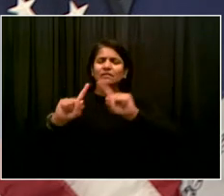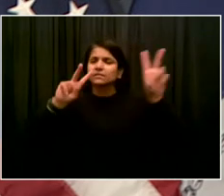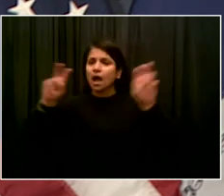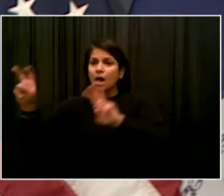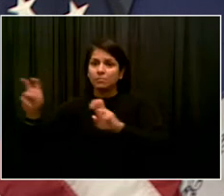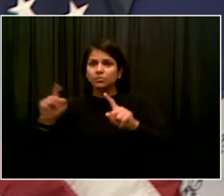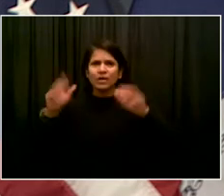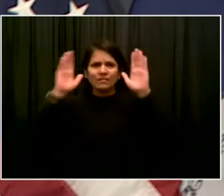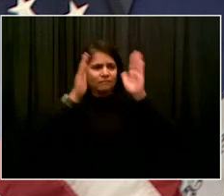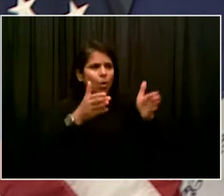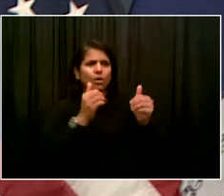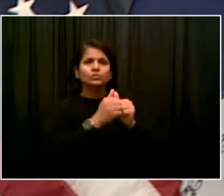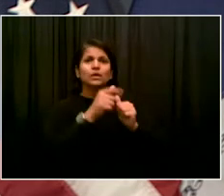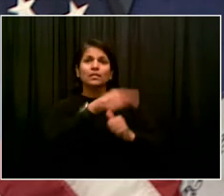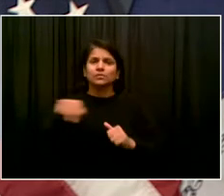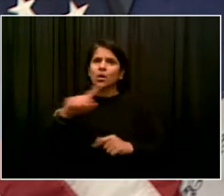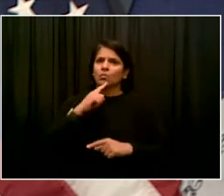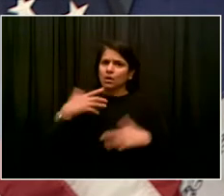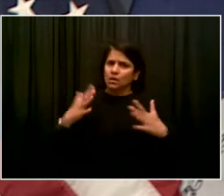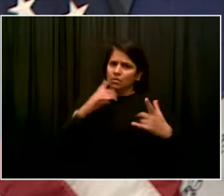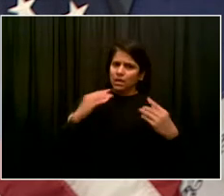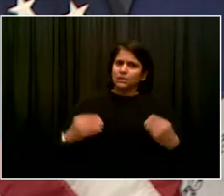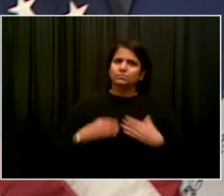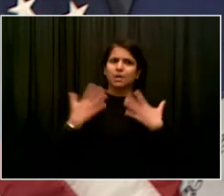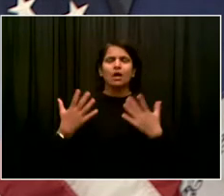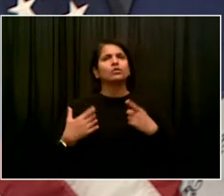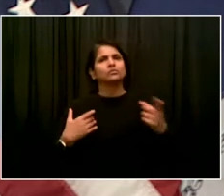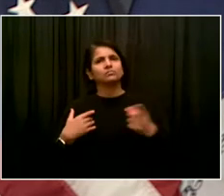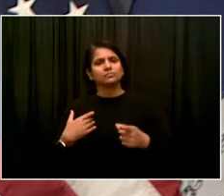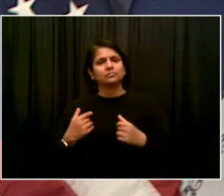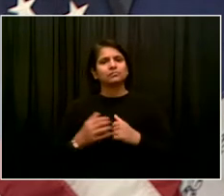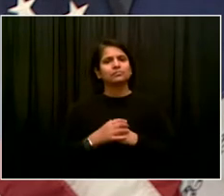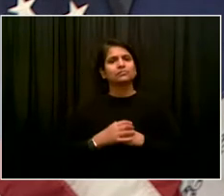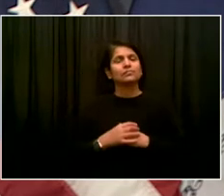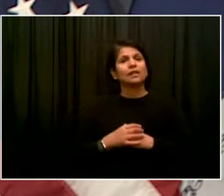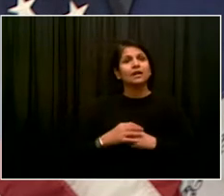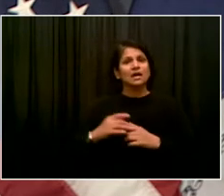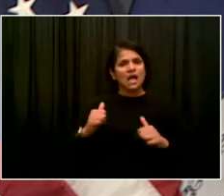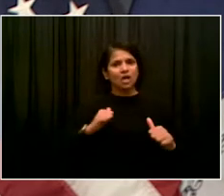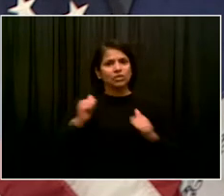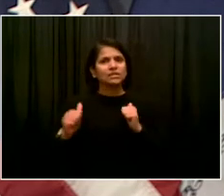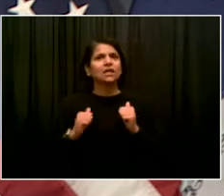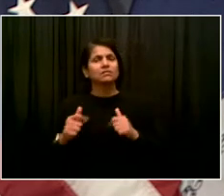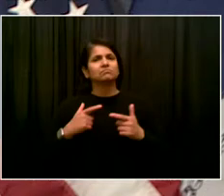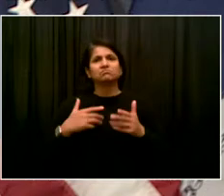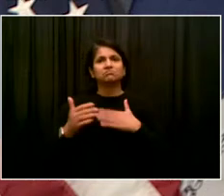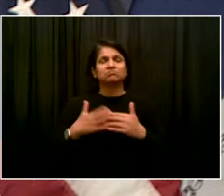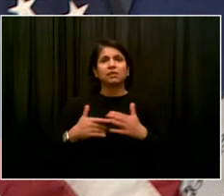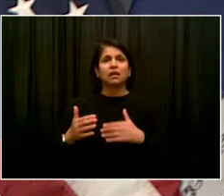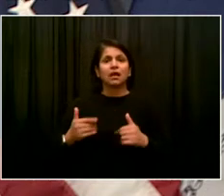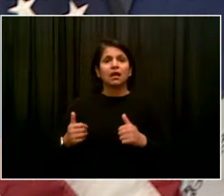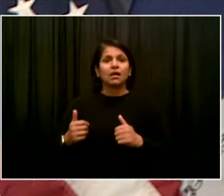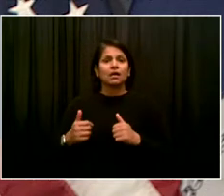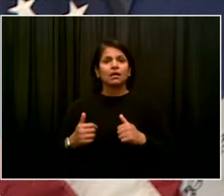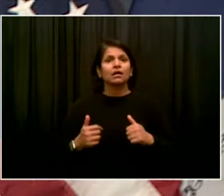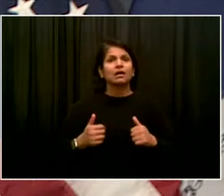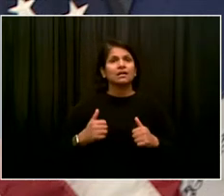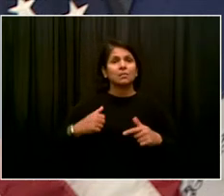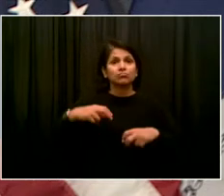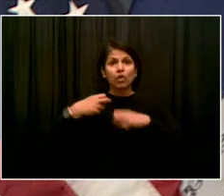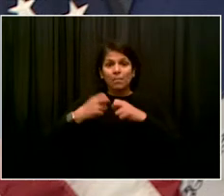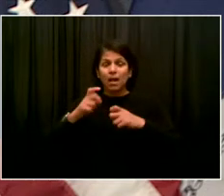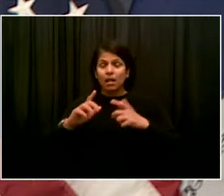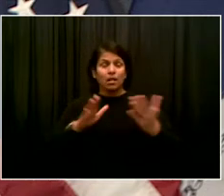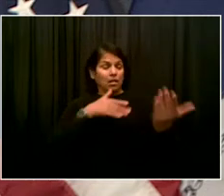face of adversity. Every single one of them has either witnessed gun violence, lost a family member to it, lost a friend to